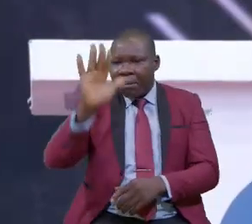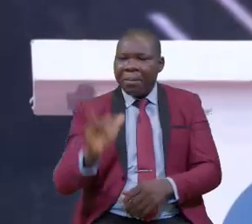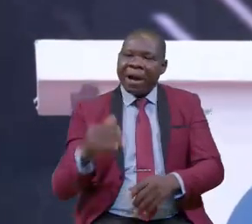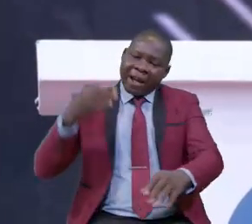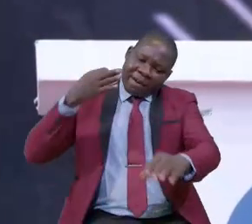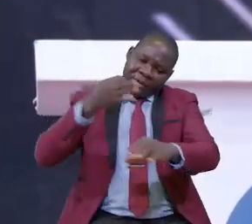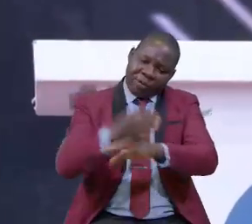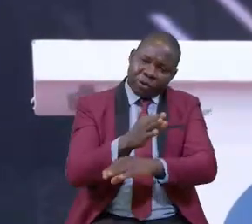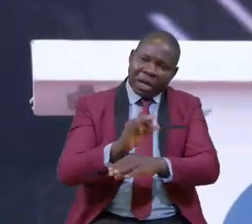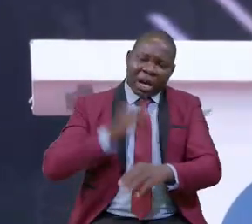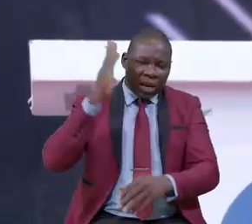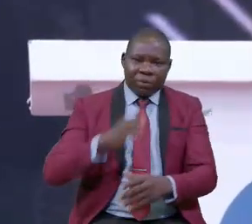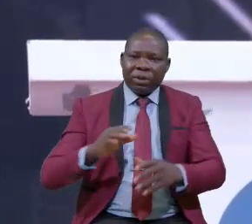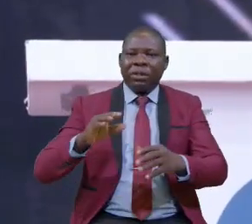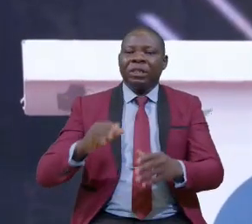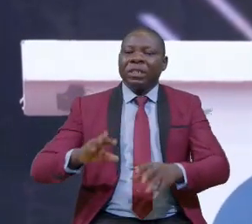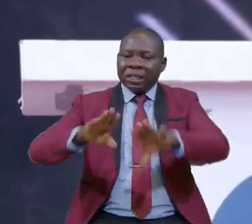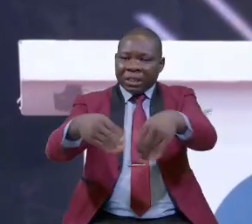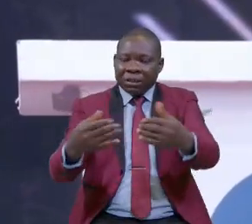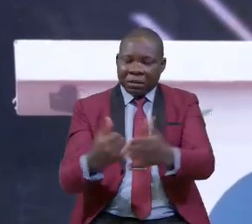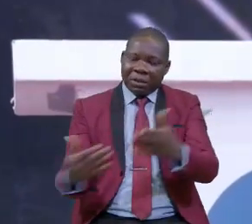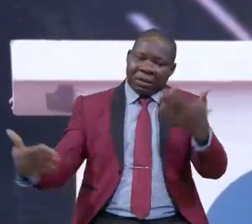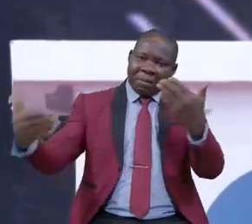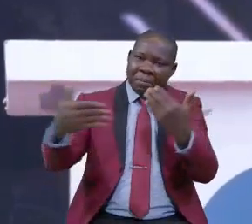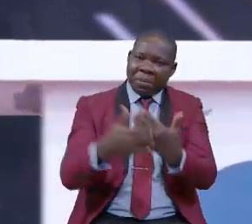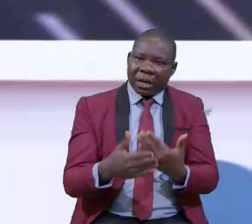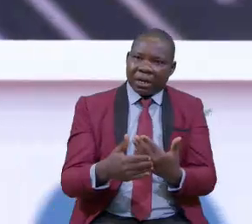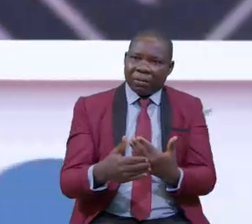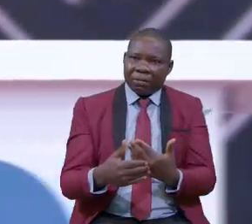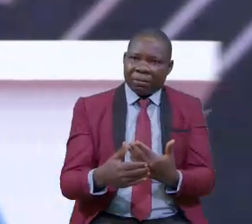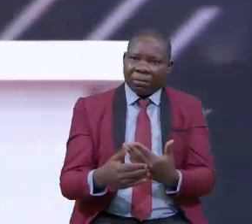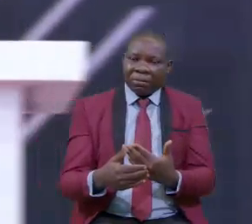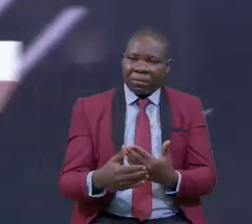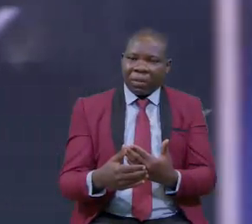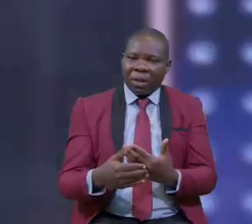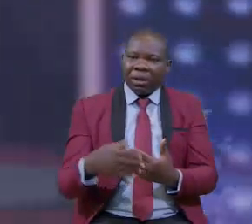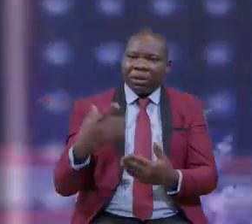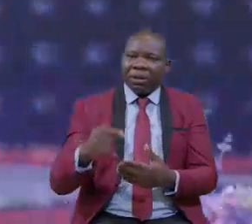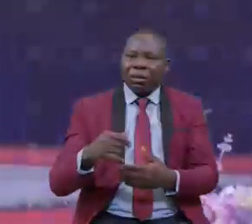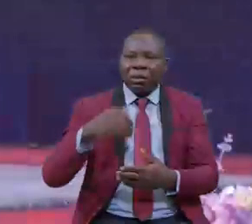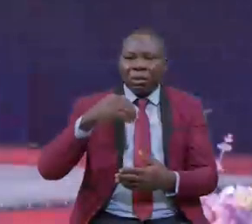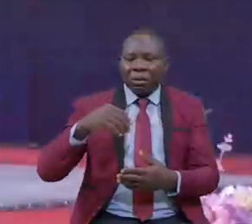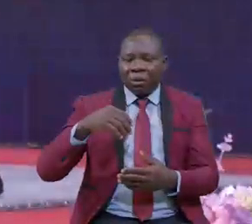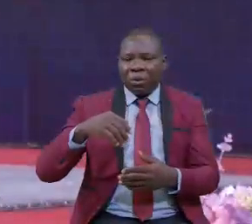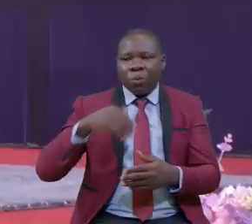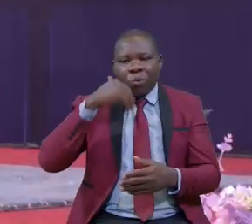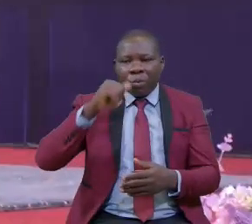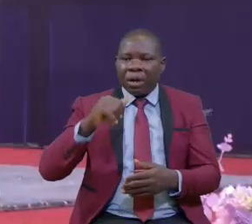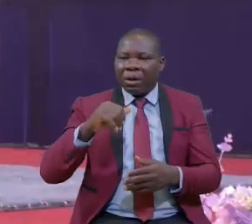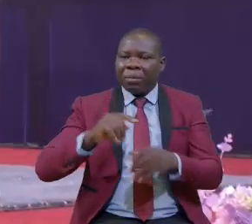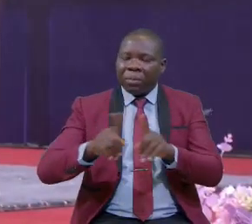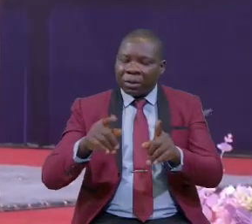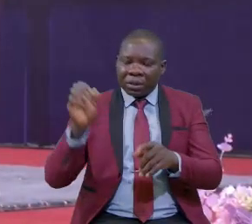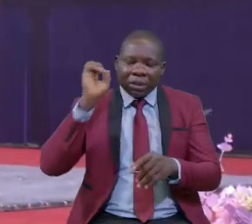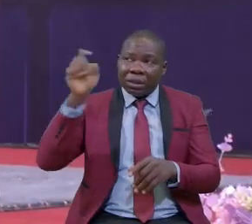then the woman, "You're forgiven. You're saved. But go and sin no more." That's the